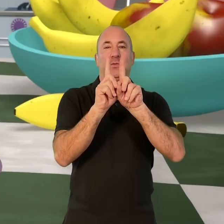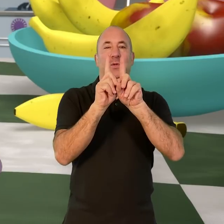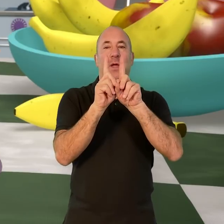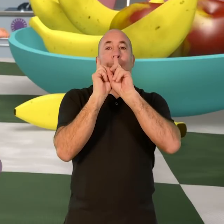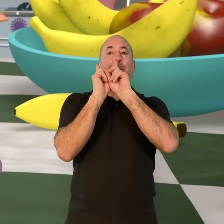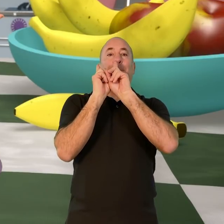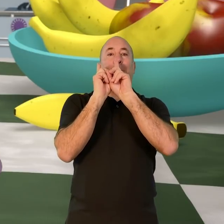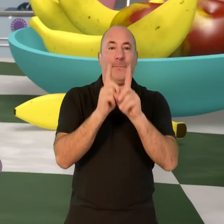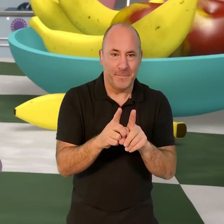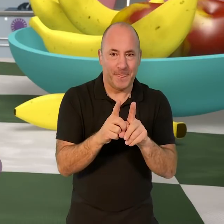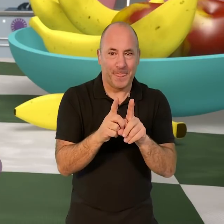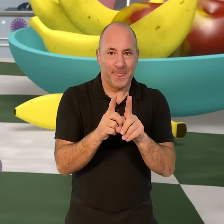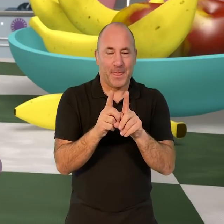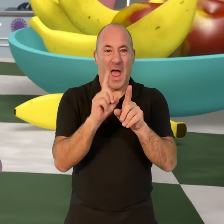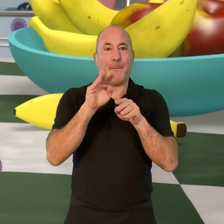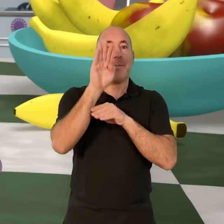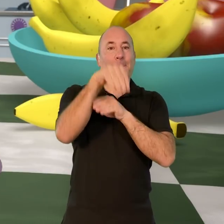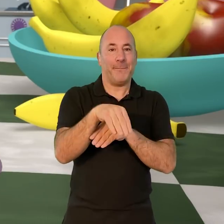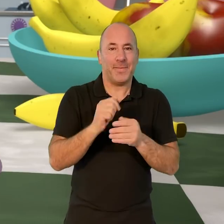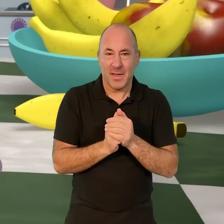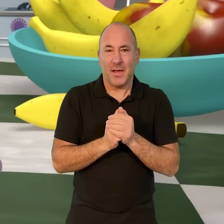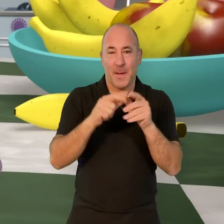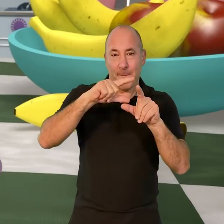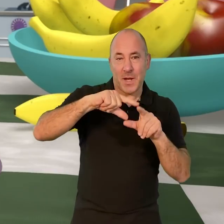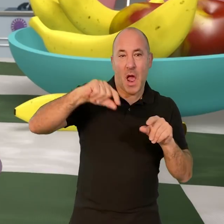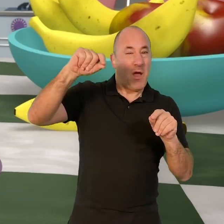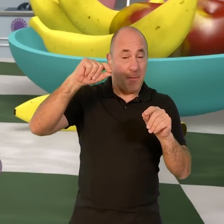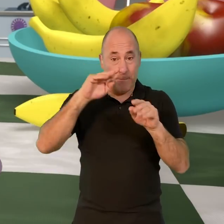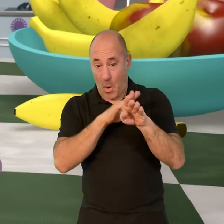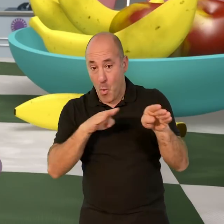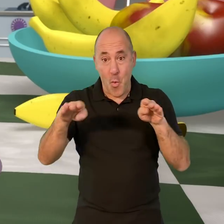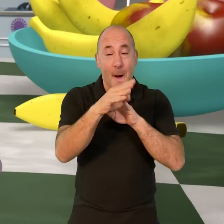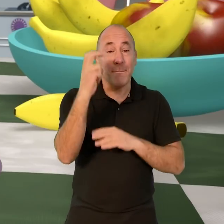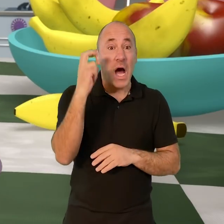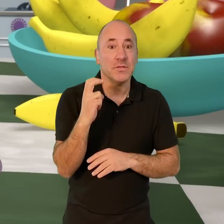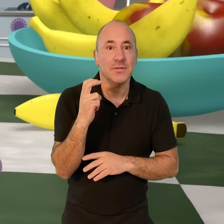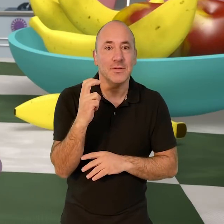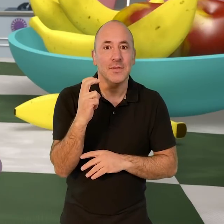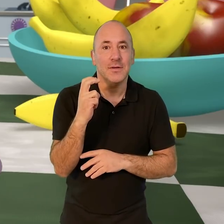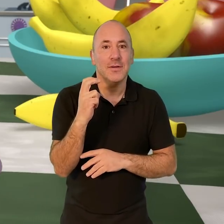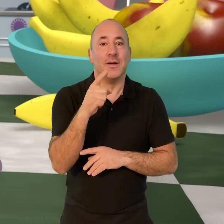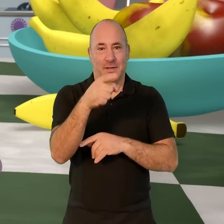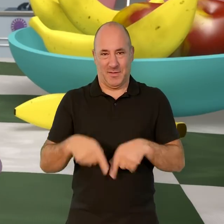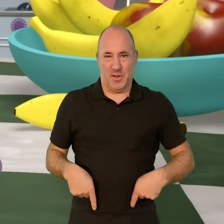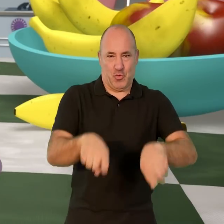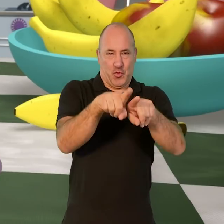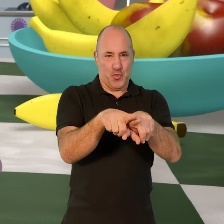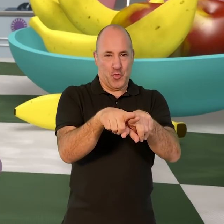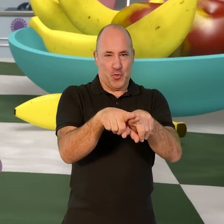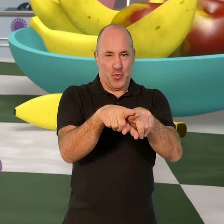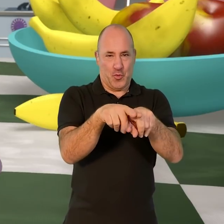straight and hop, bumping up. Now, Betsy even goes past a bus. Take your legs out